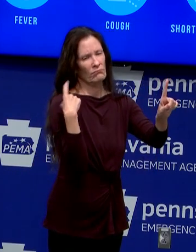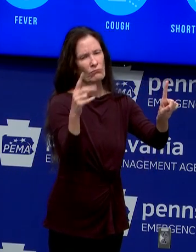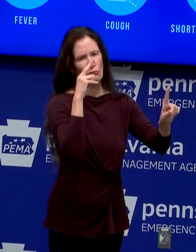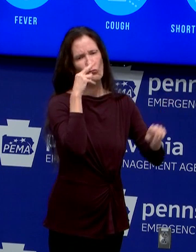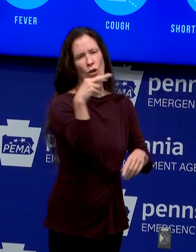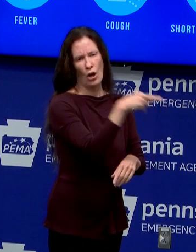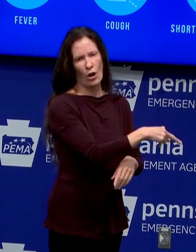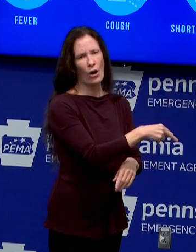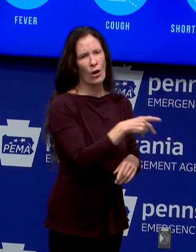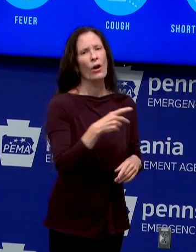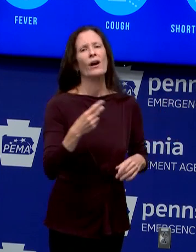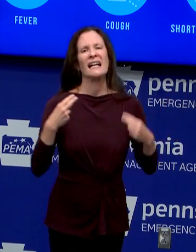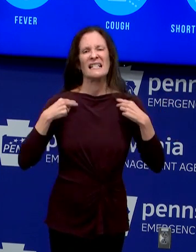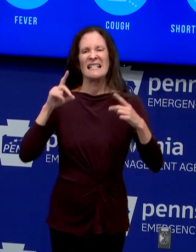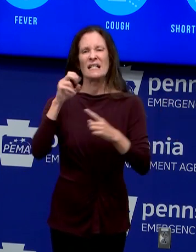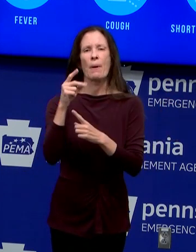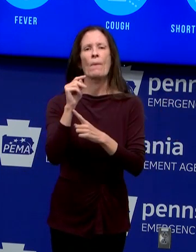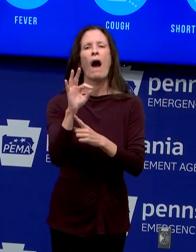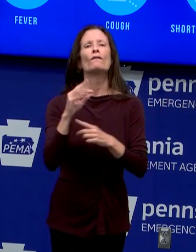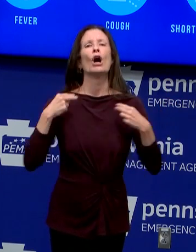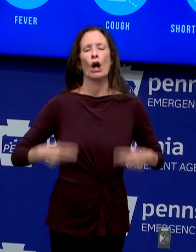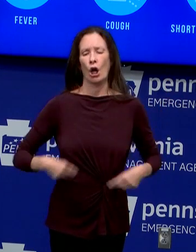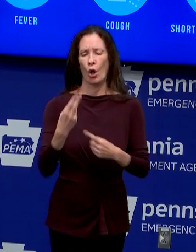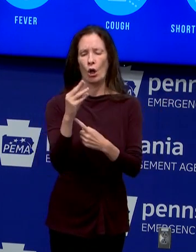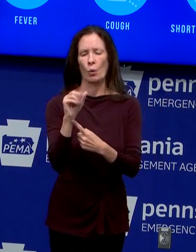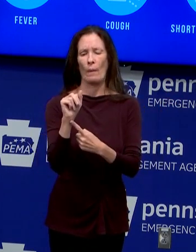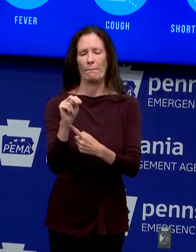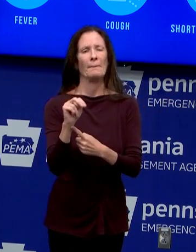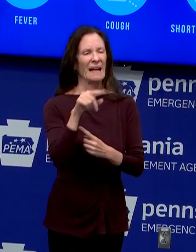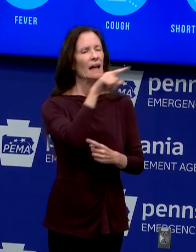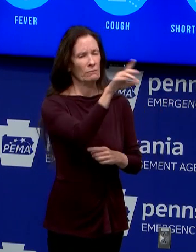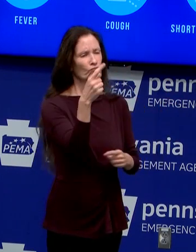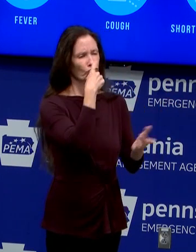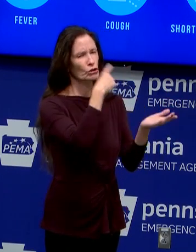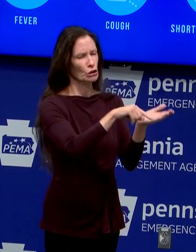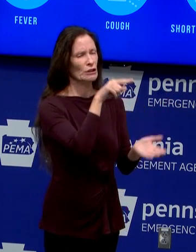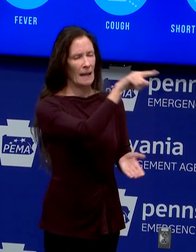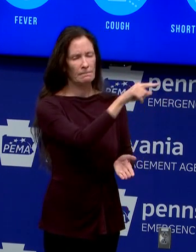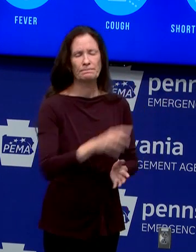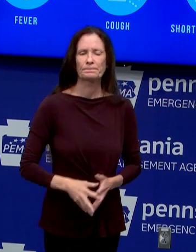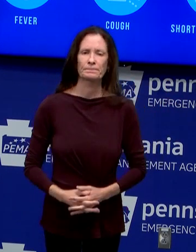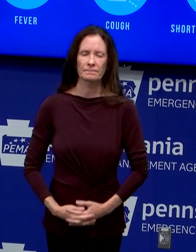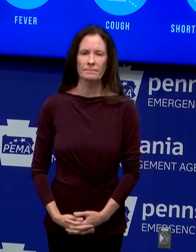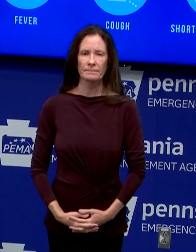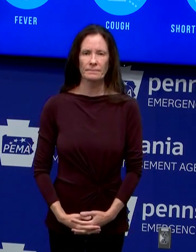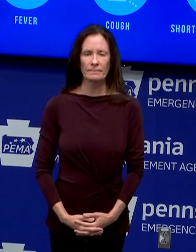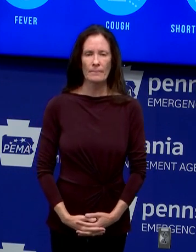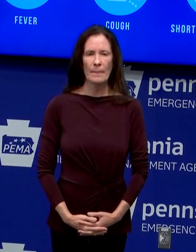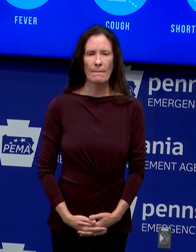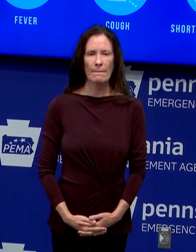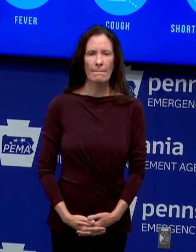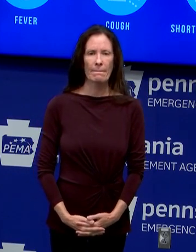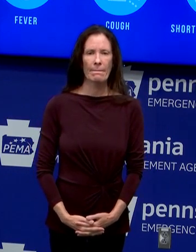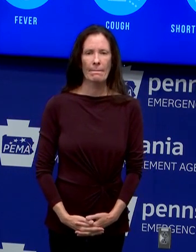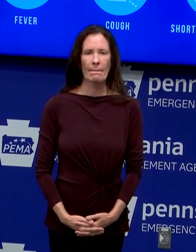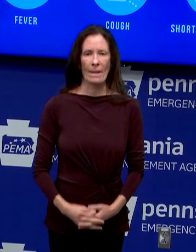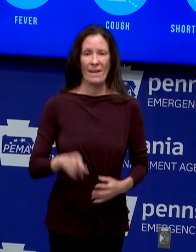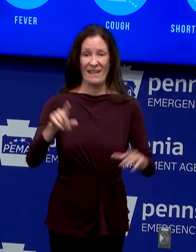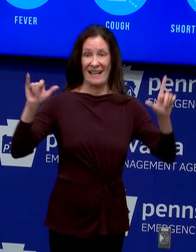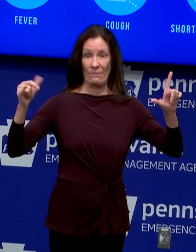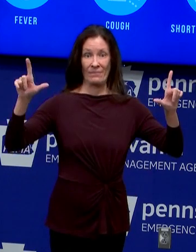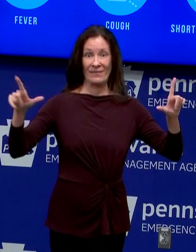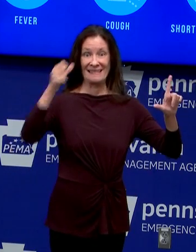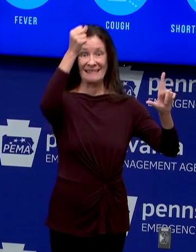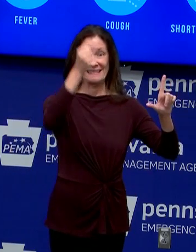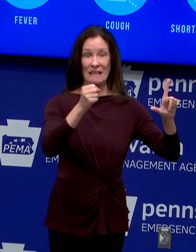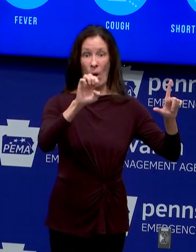with Philadelphia leadership and that of the southeastern PA counties regarding an opening plan tailored to their specific challenges.